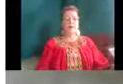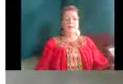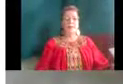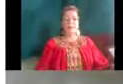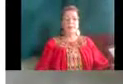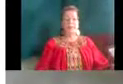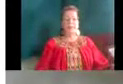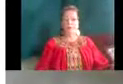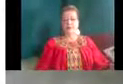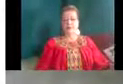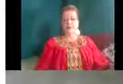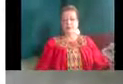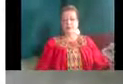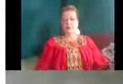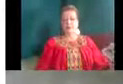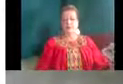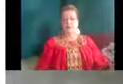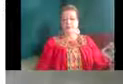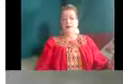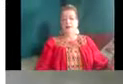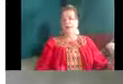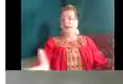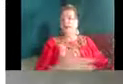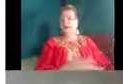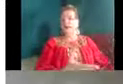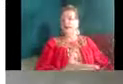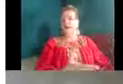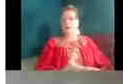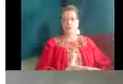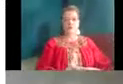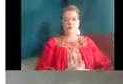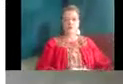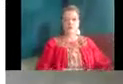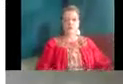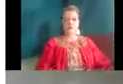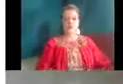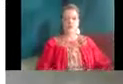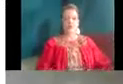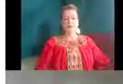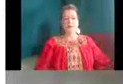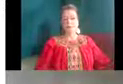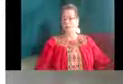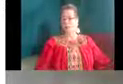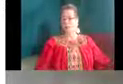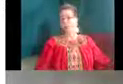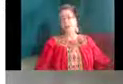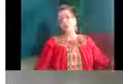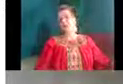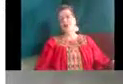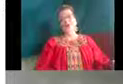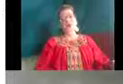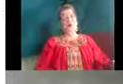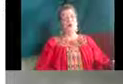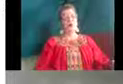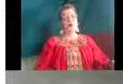the caregiver is they have their receiver and they can hear that through the receiver and you know baby